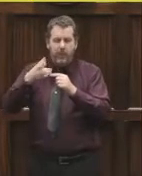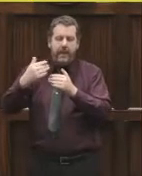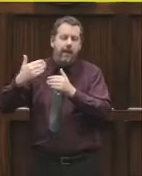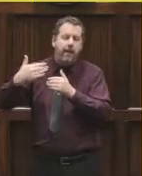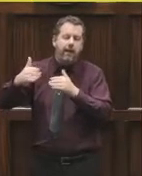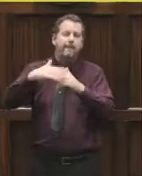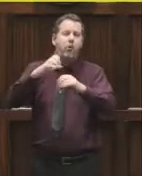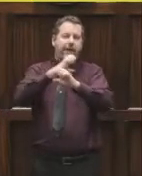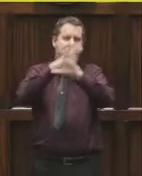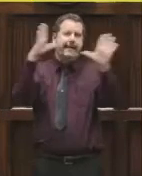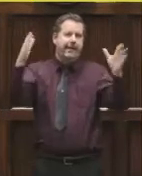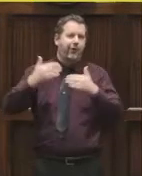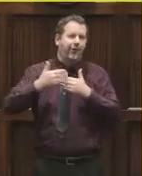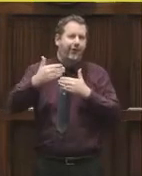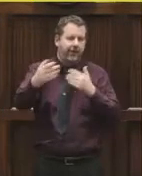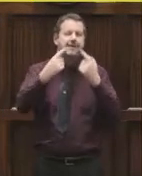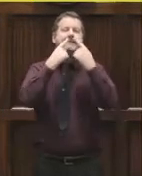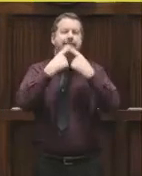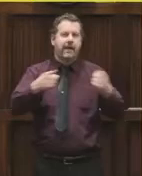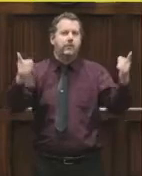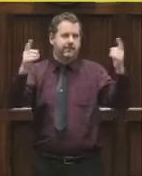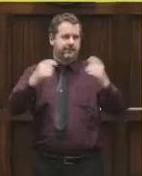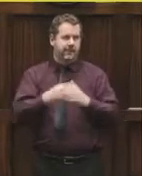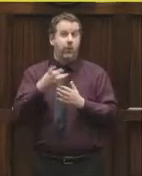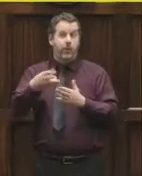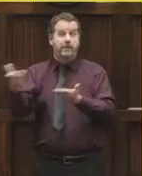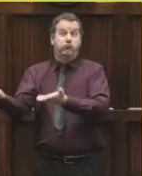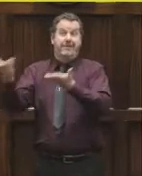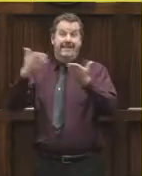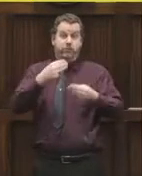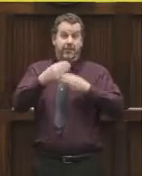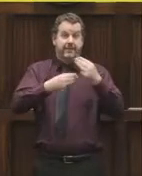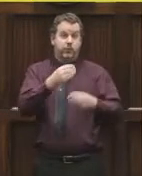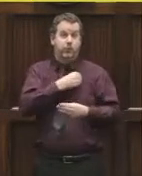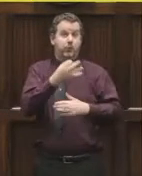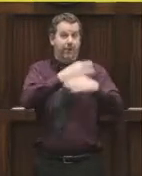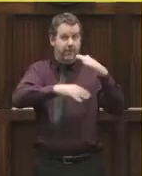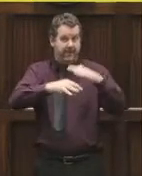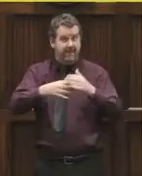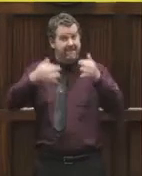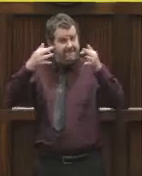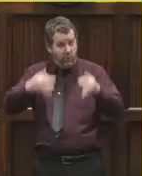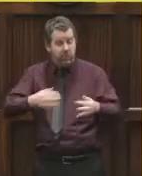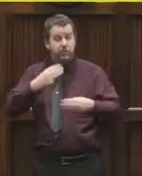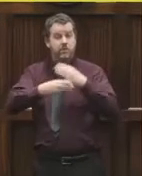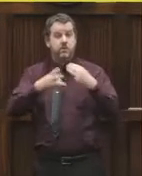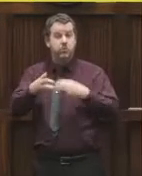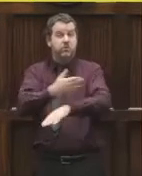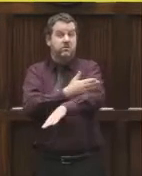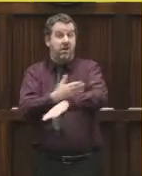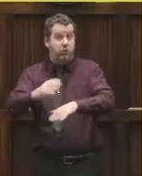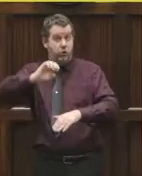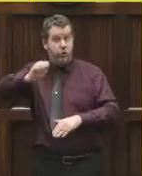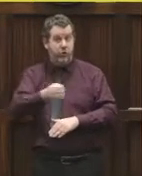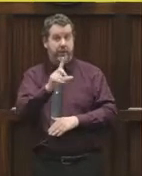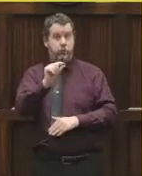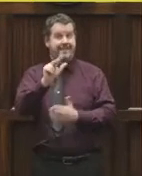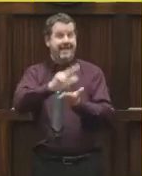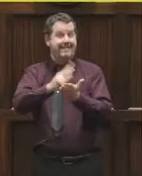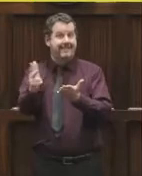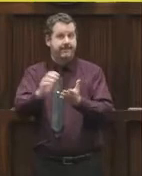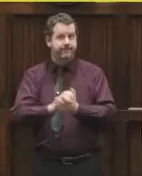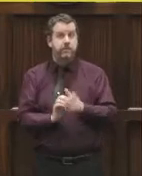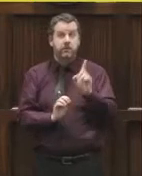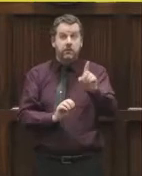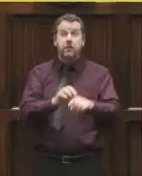by the way, and we will bring the detailed process back to Government, and the formal process will begin early in the new year. A Dáil motion,